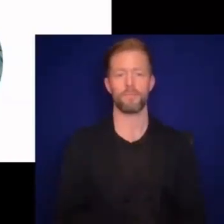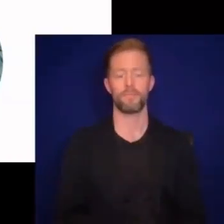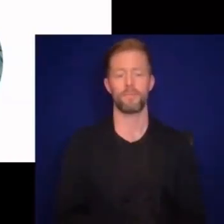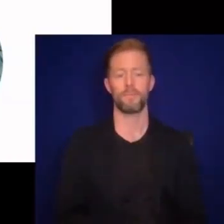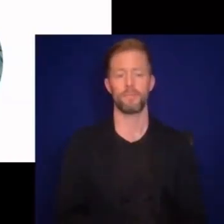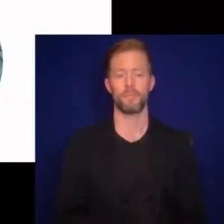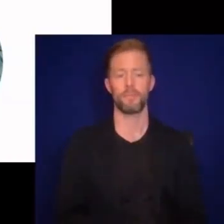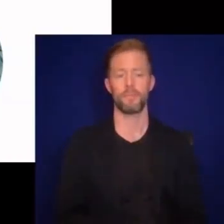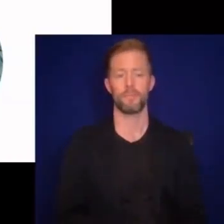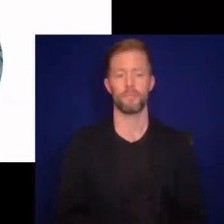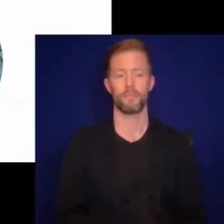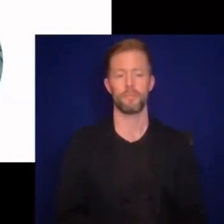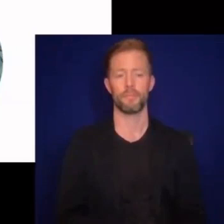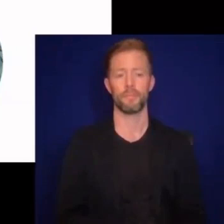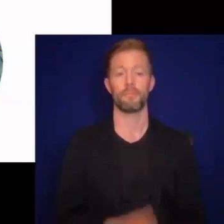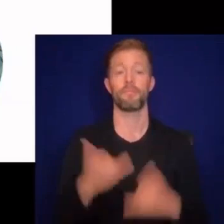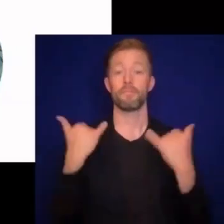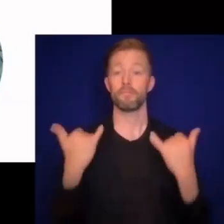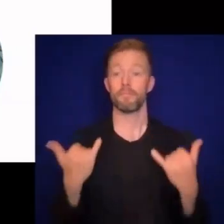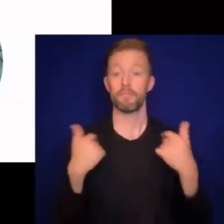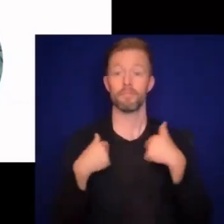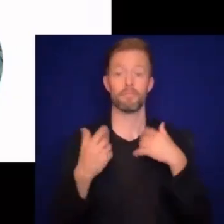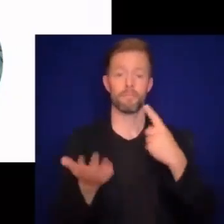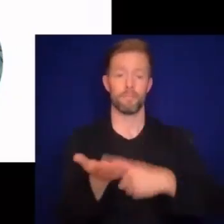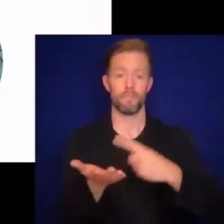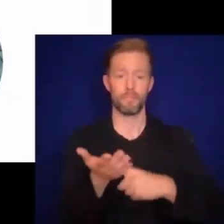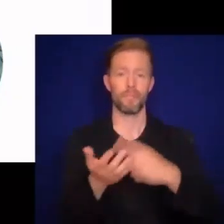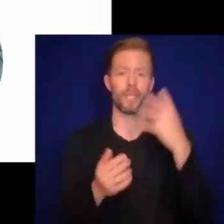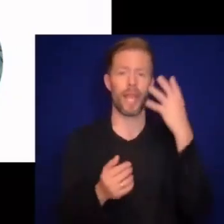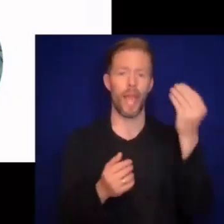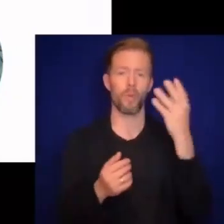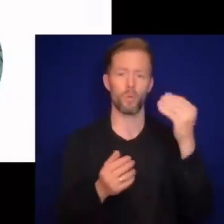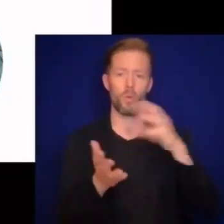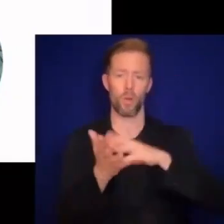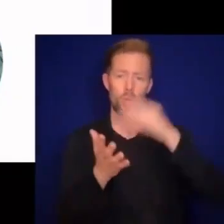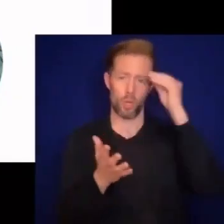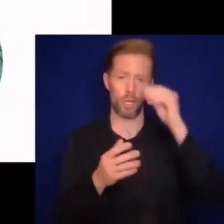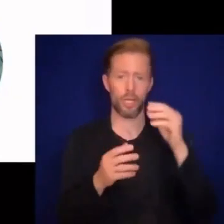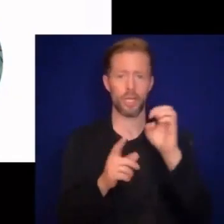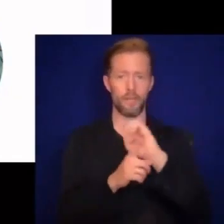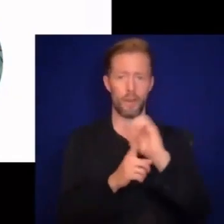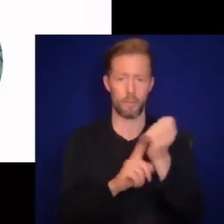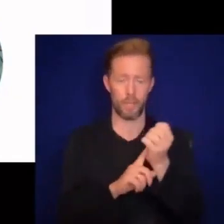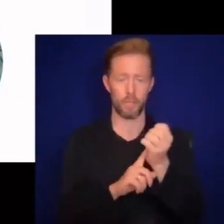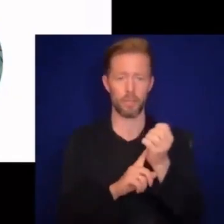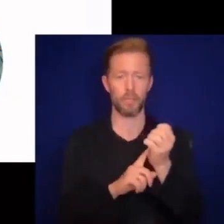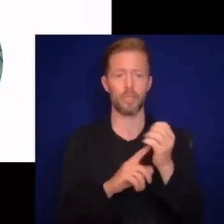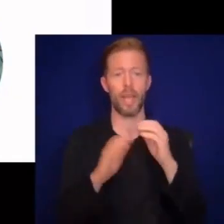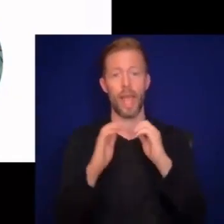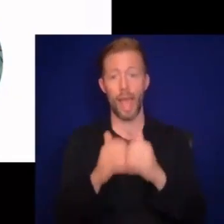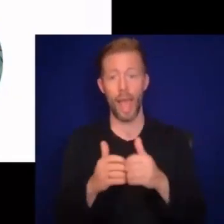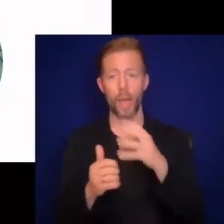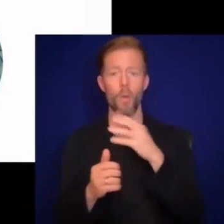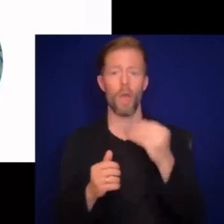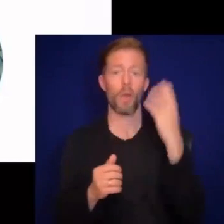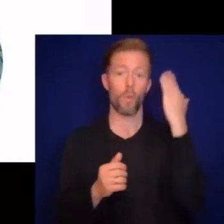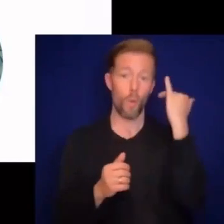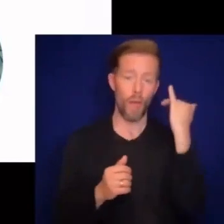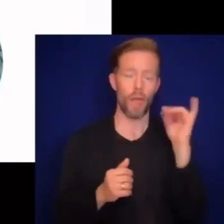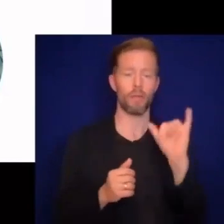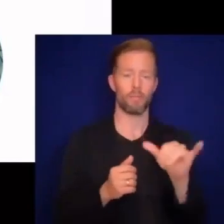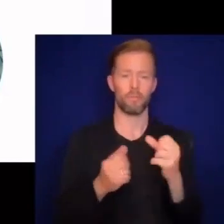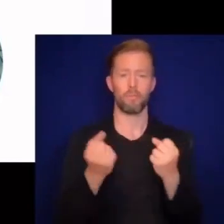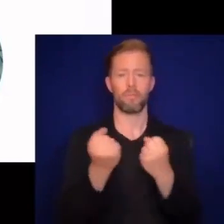I'm going to talk today about these outdoor learning environments and how and why